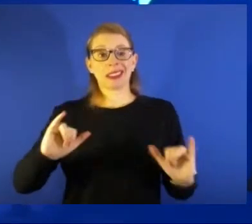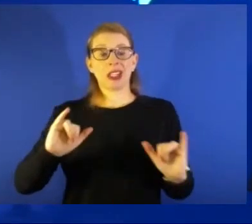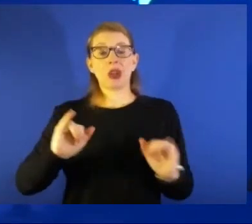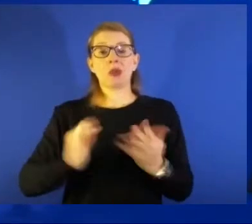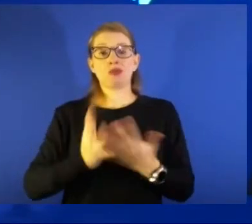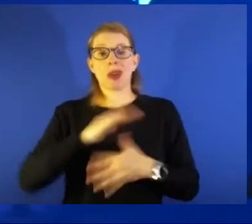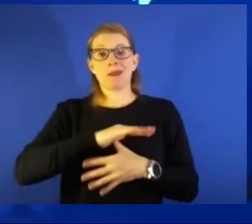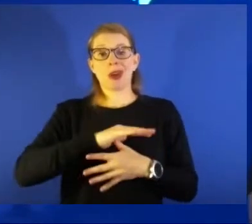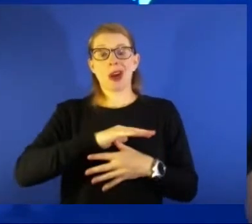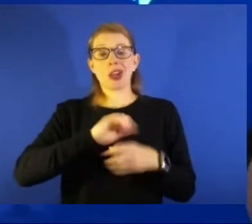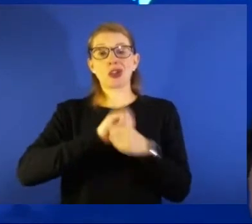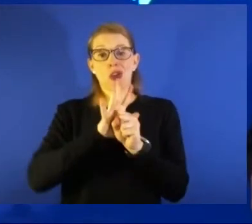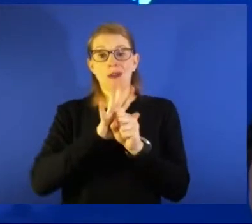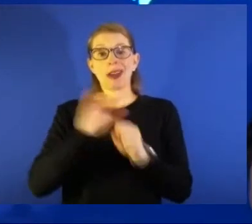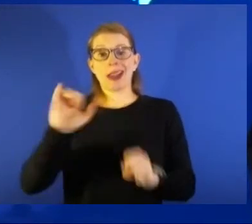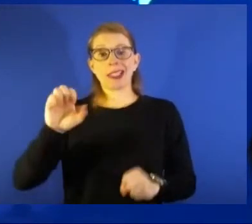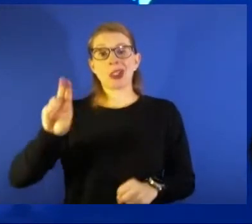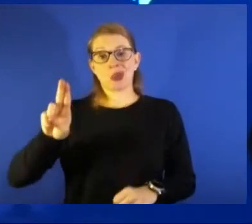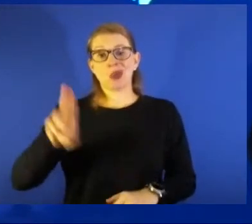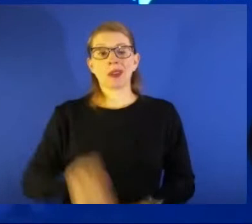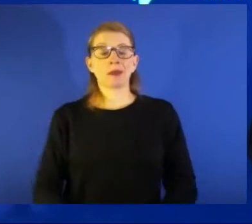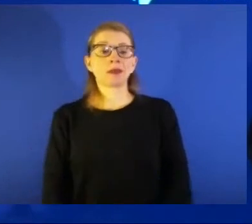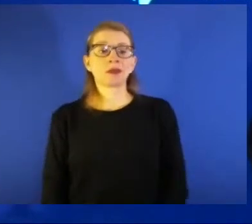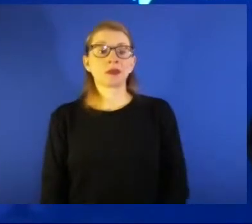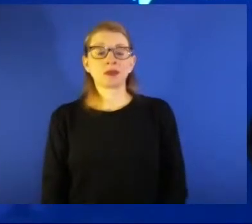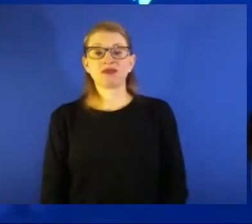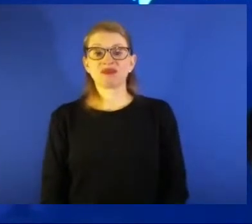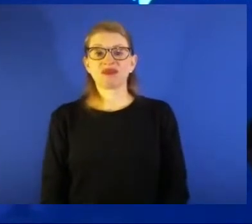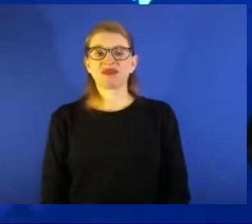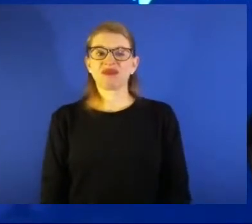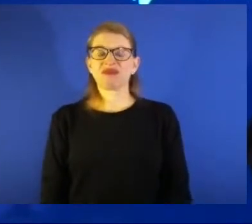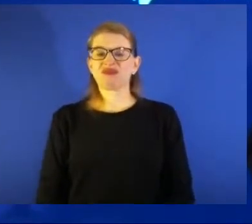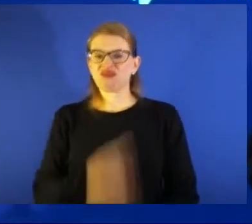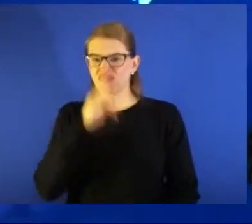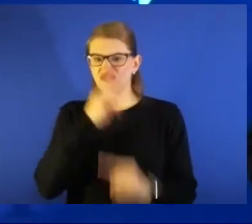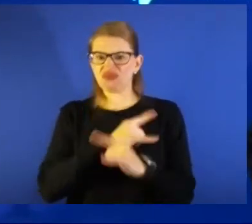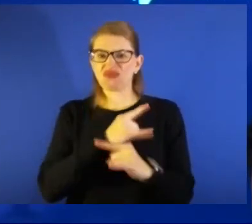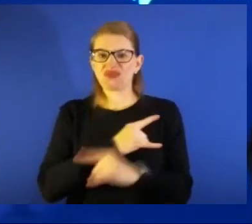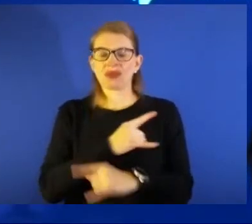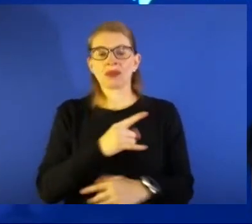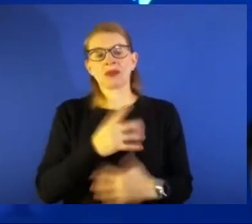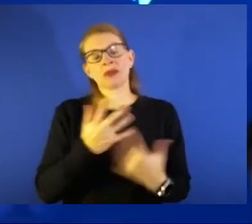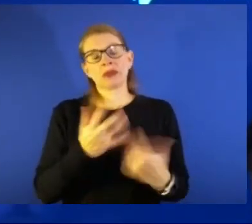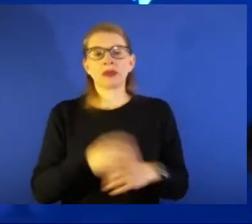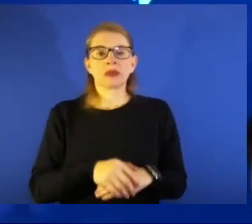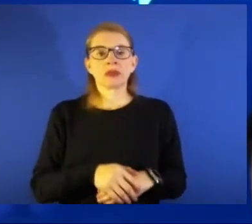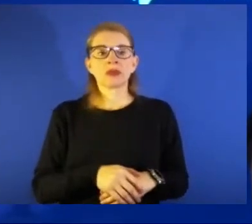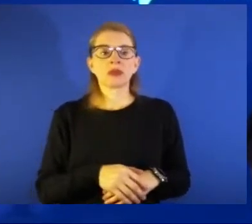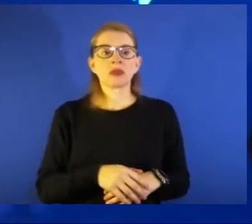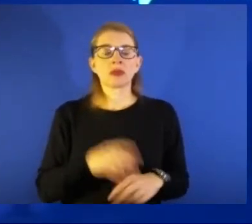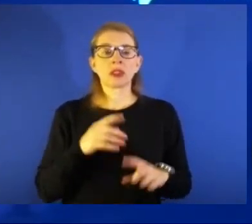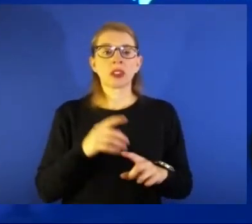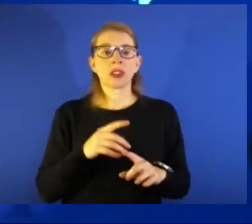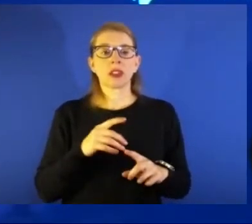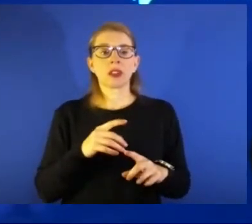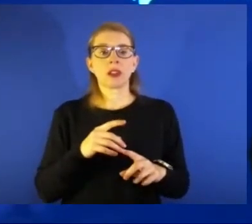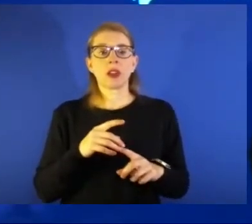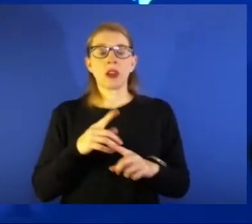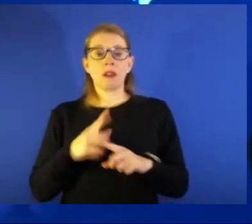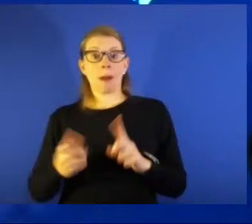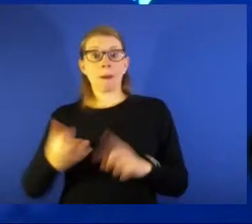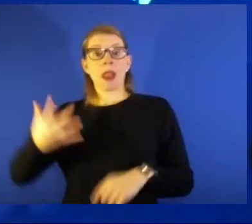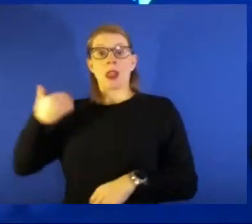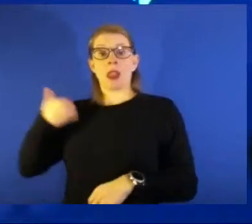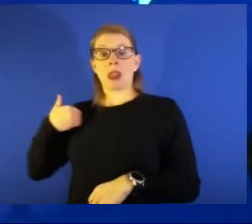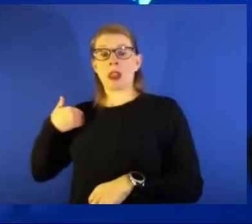ICU. So it's funny to go from, not funny, I guess, but to go from where we were in flux